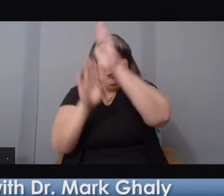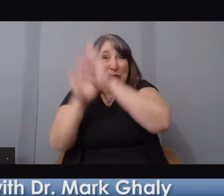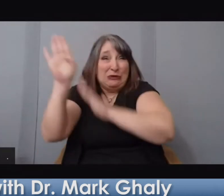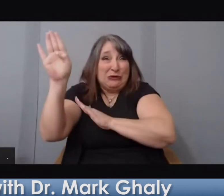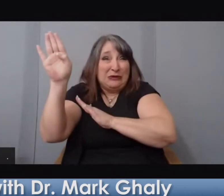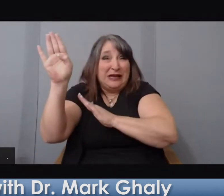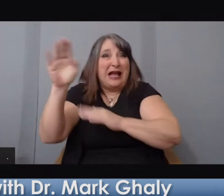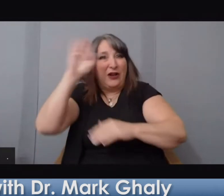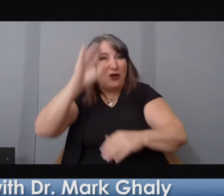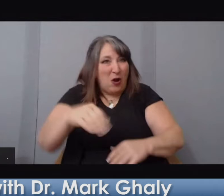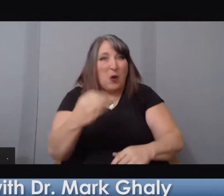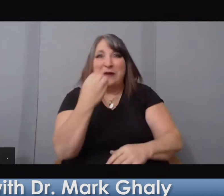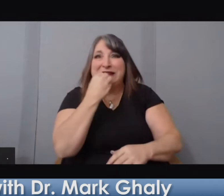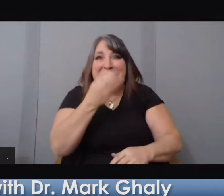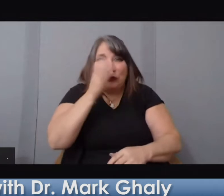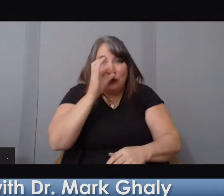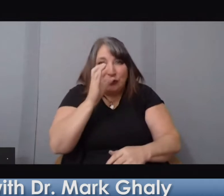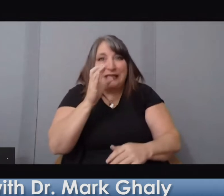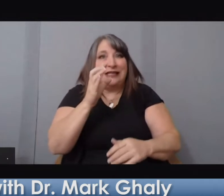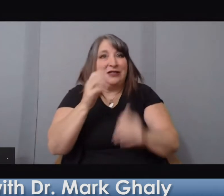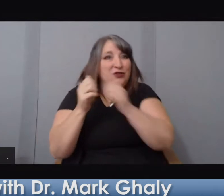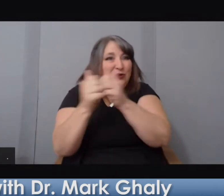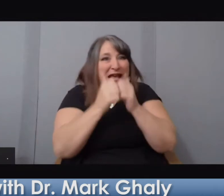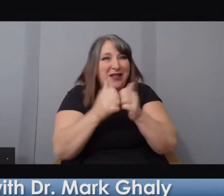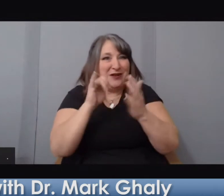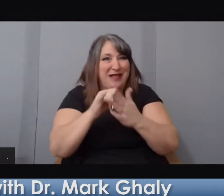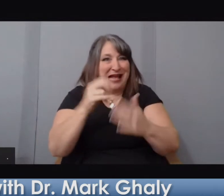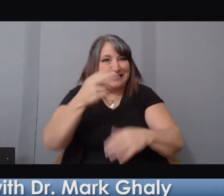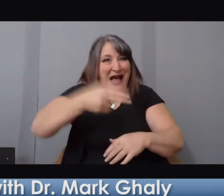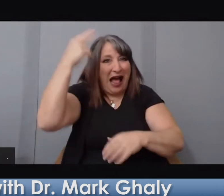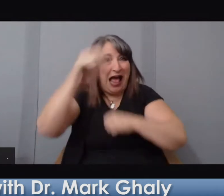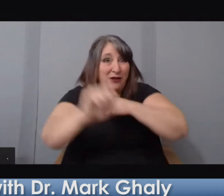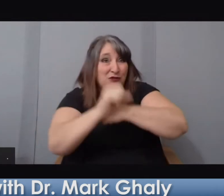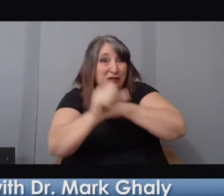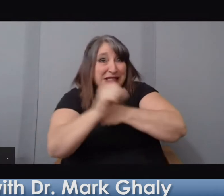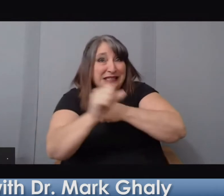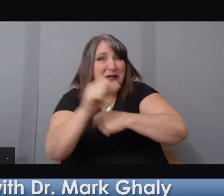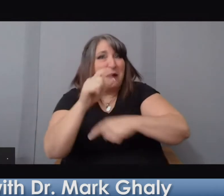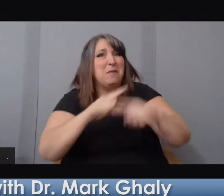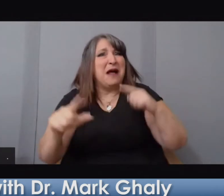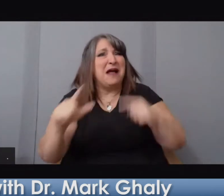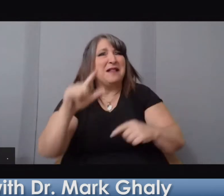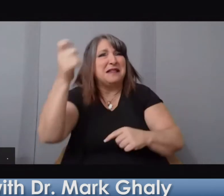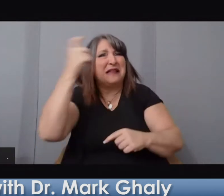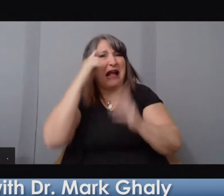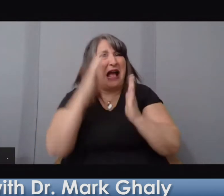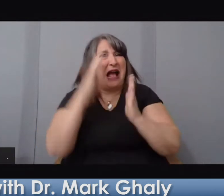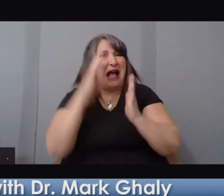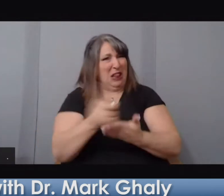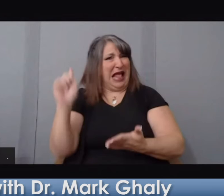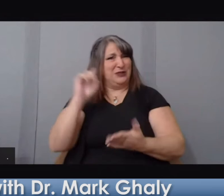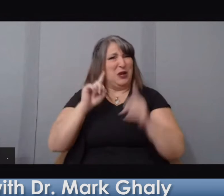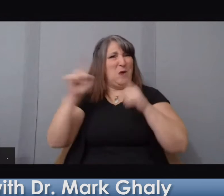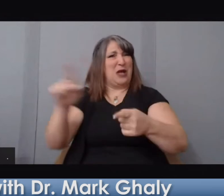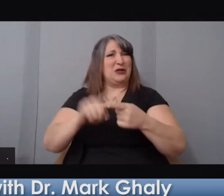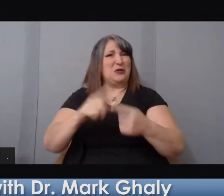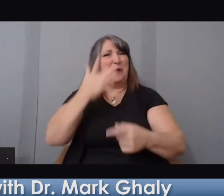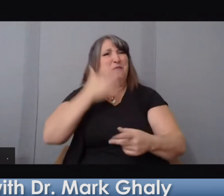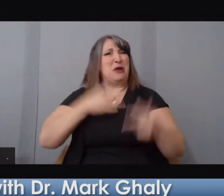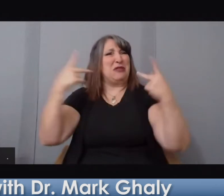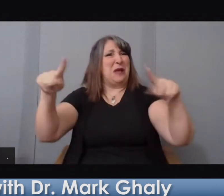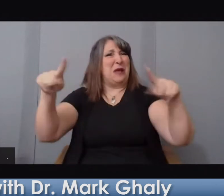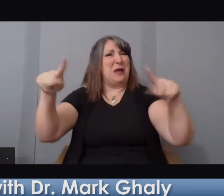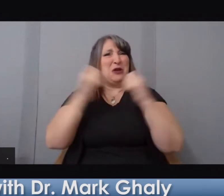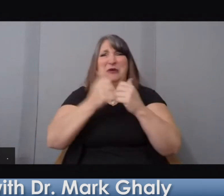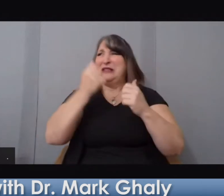a high-risk situation, what do you think about the fact that the governor last week attended a birthday party with people from several different households and